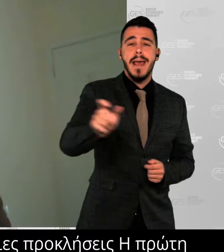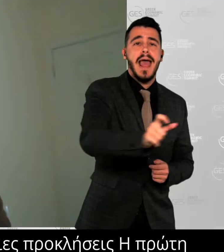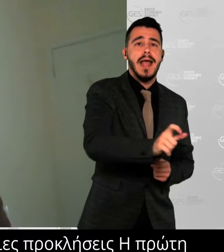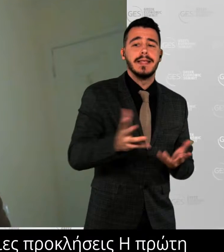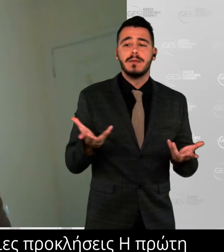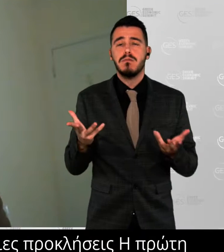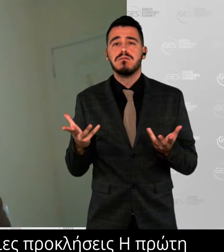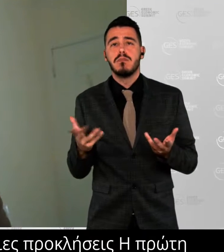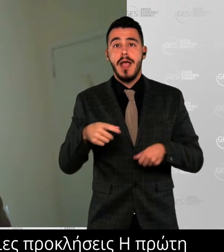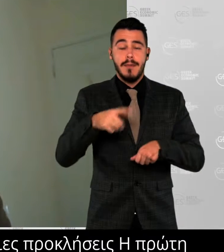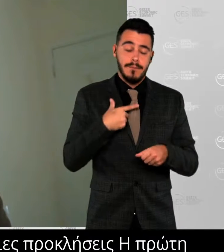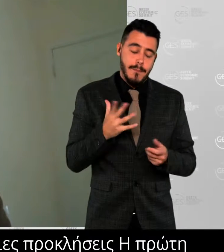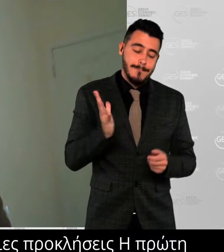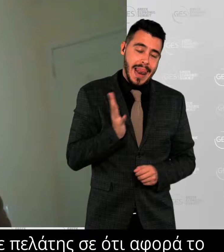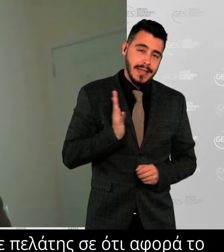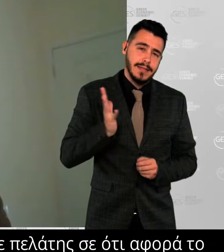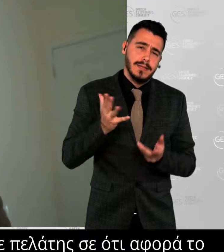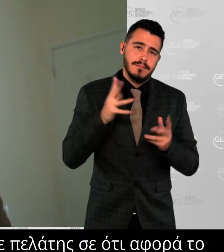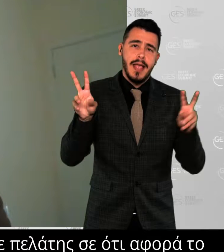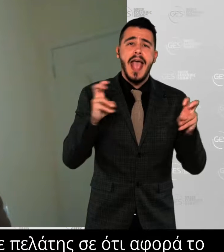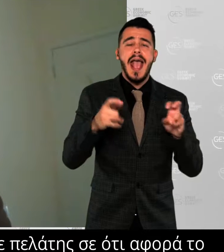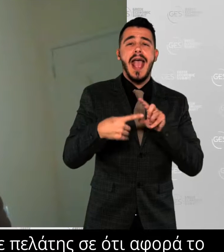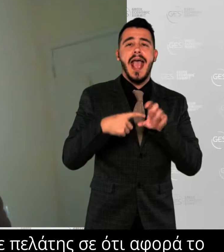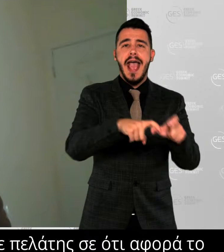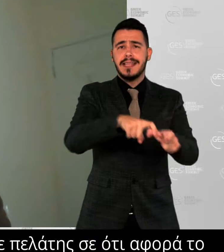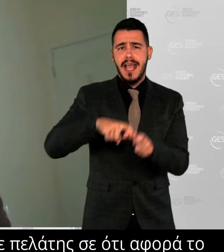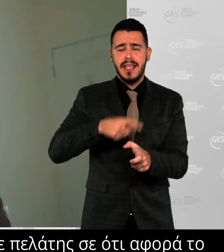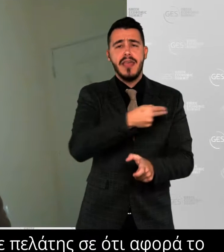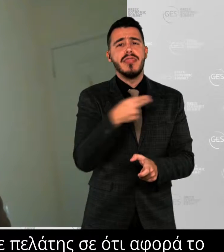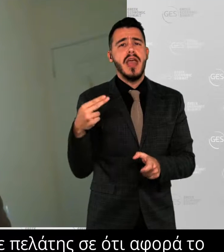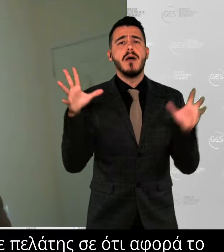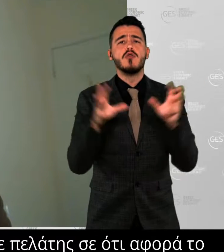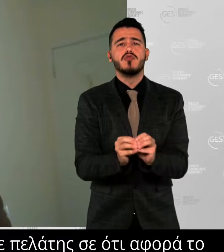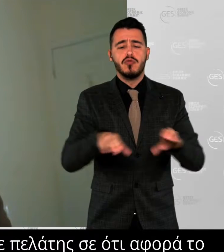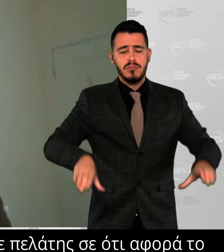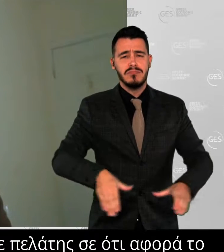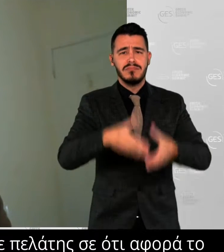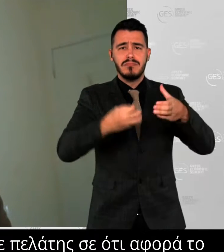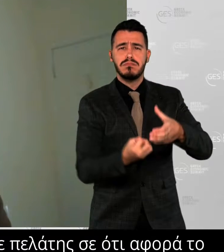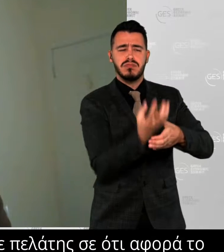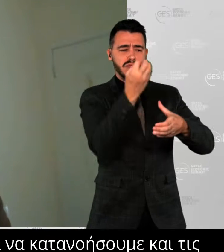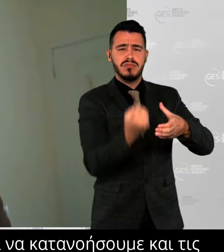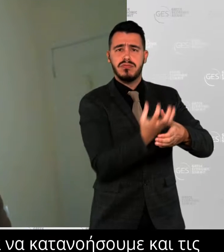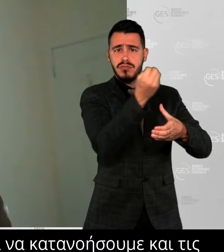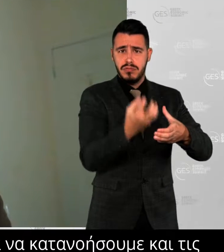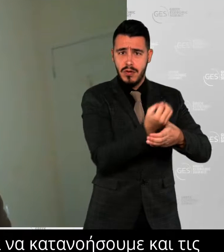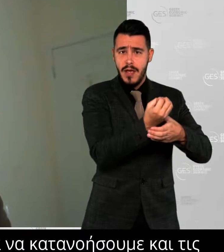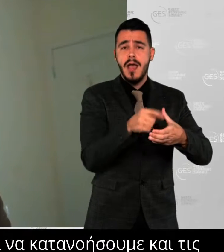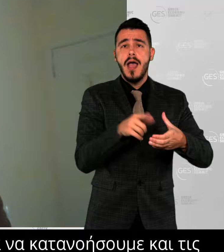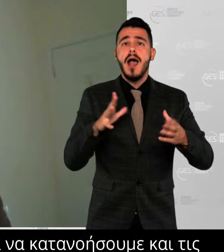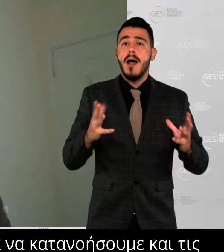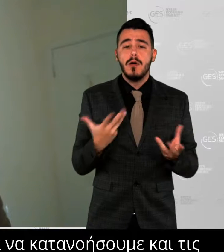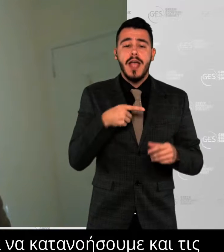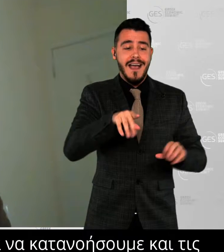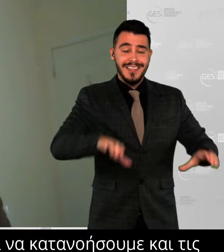it's really helpful to understand clients' emissions, clients' transition plans, and to think about those in context of things like the Task